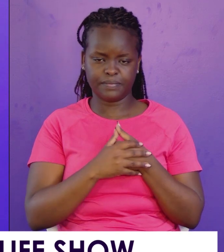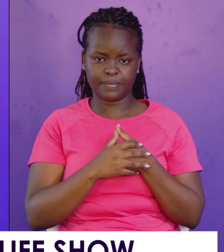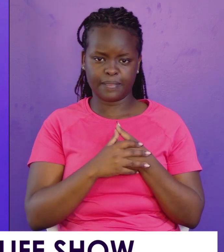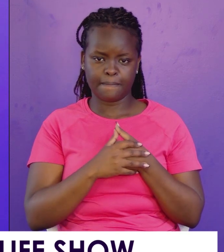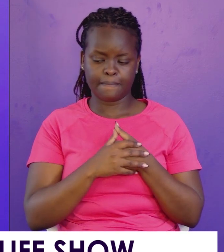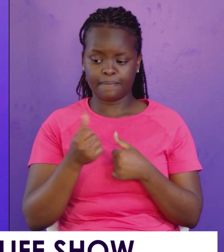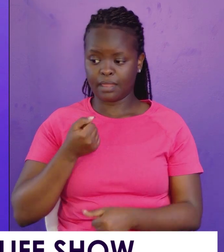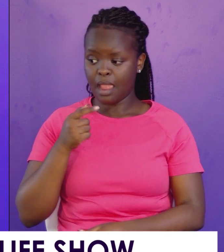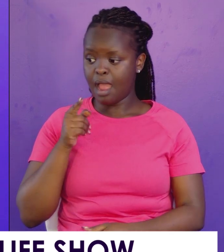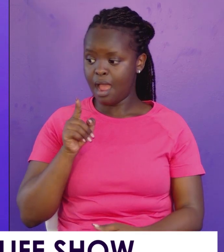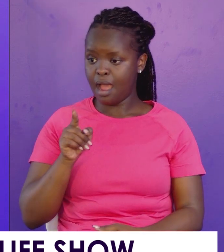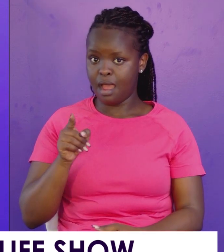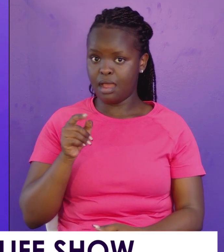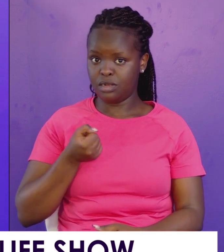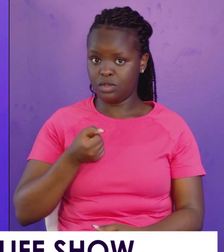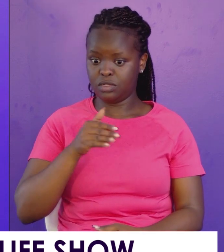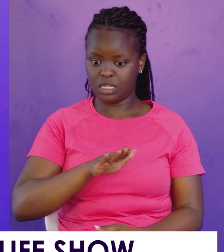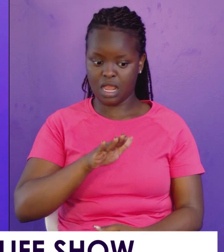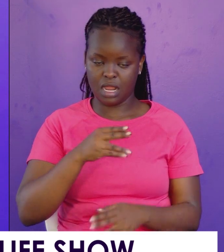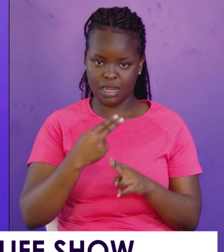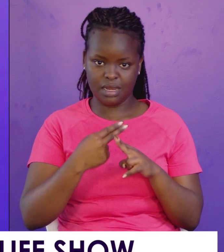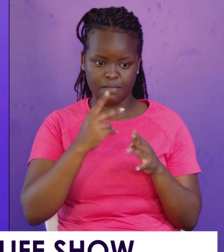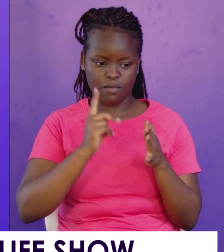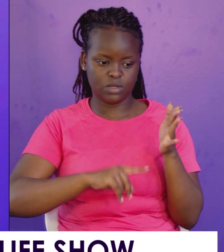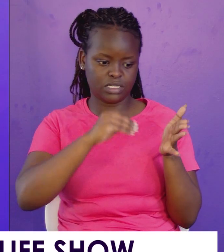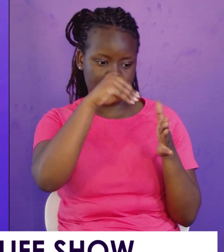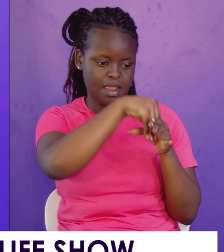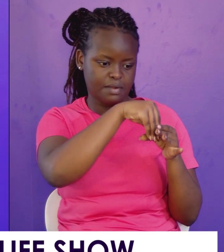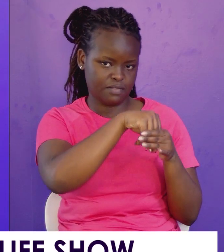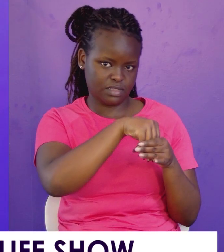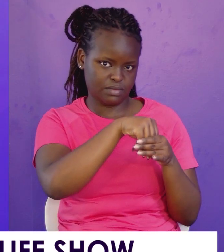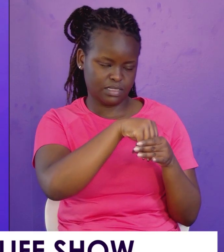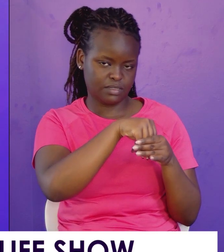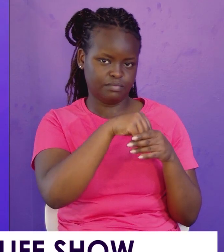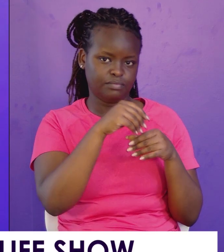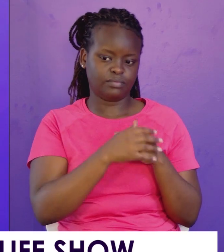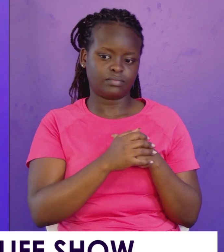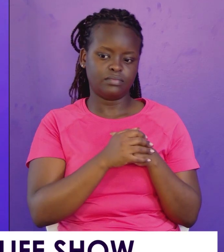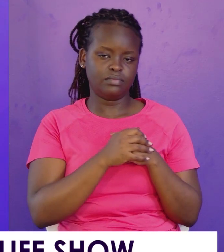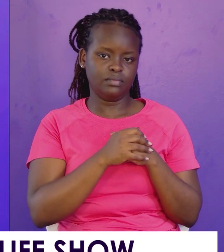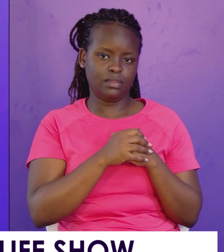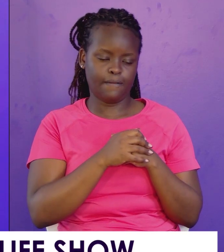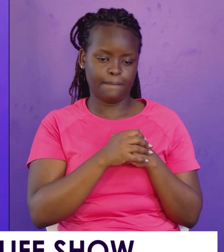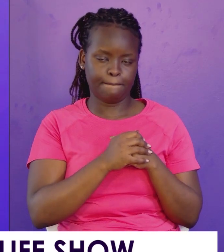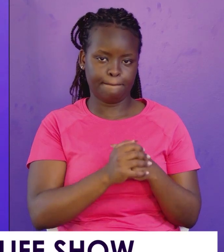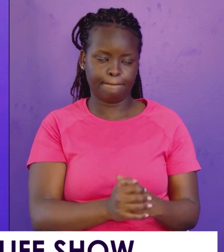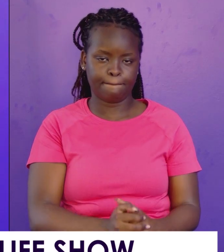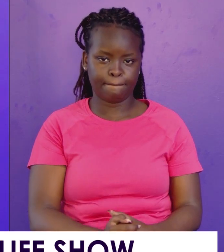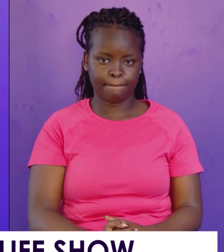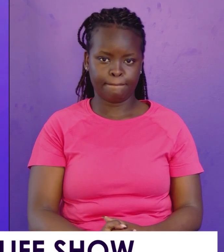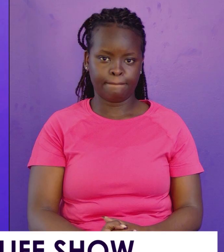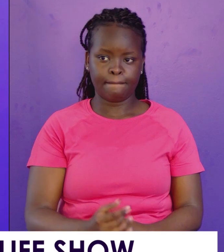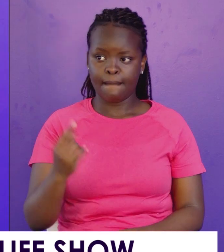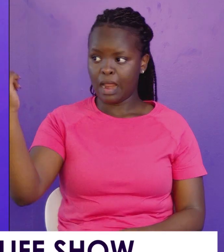her daughter, was she called the investment? She used to call her the Yeah, investment. exactly. She had And the come from project the, yes, investment. she had come